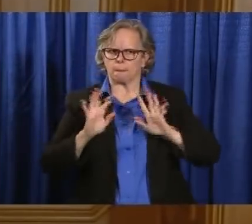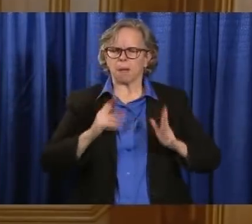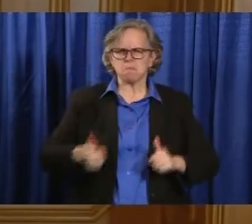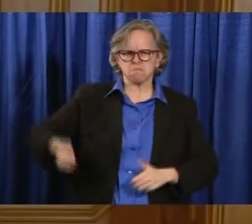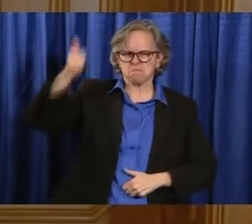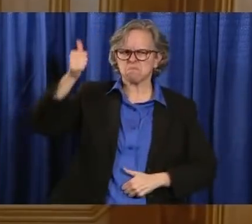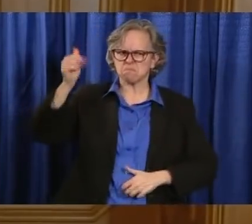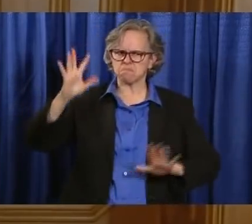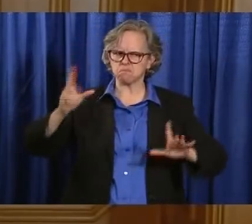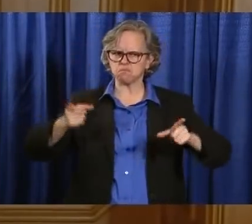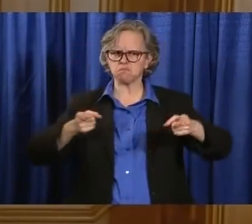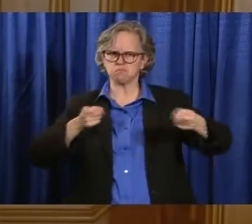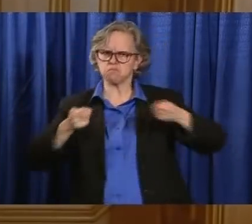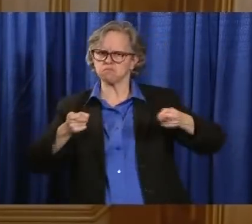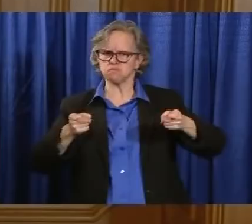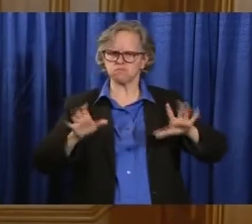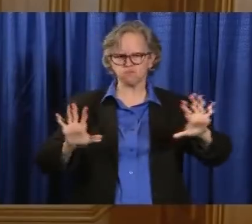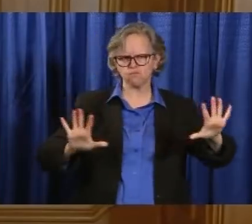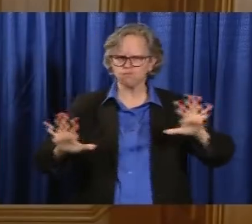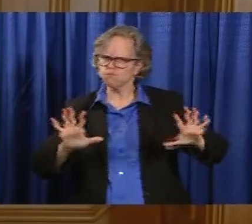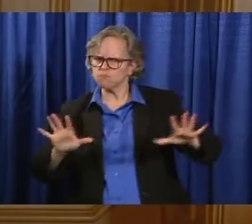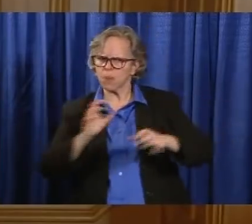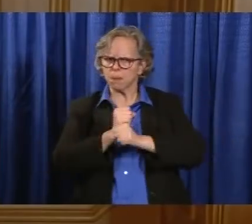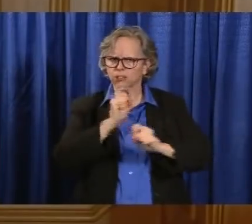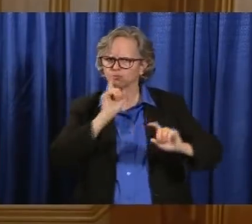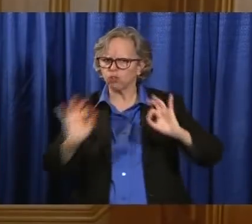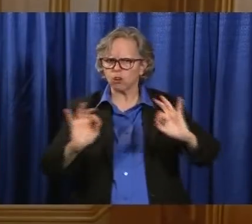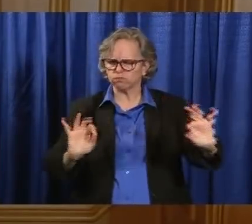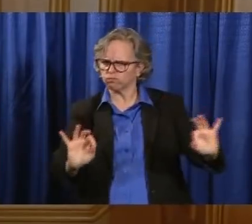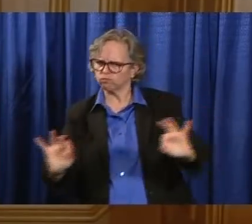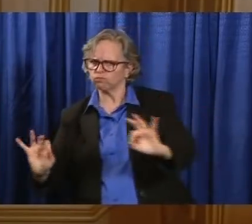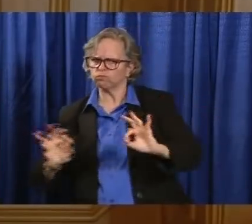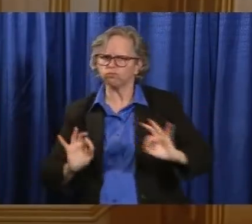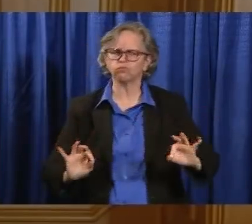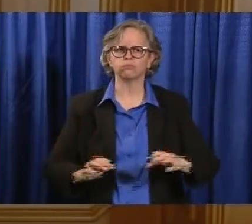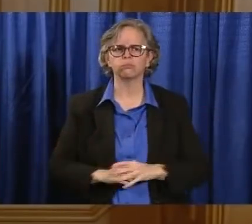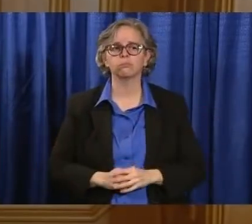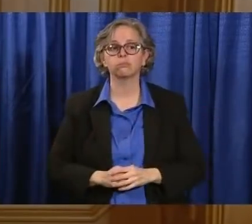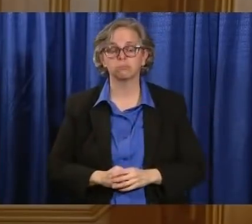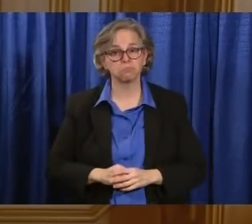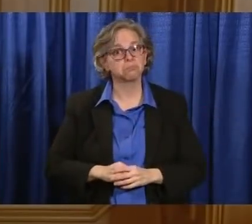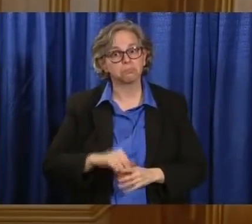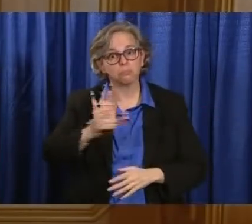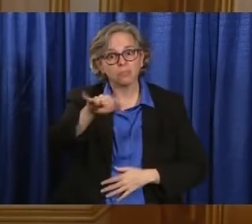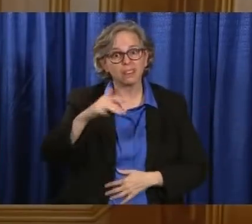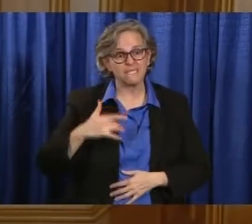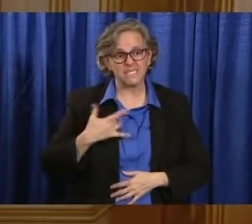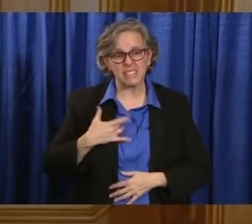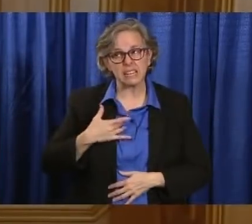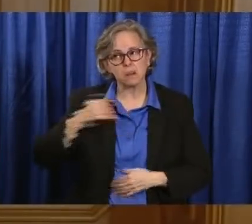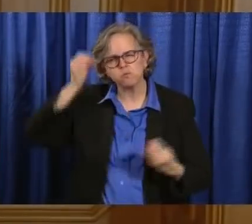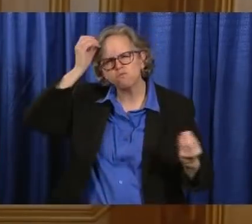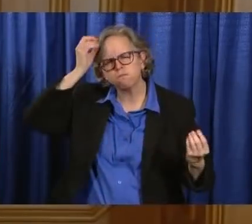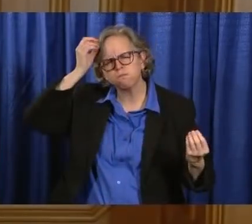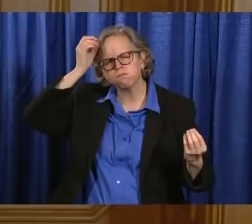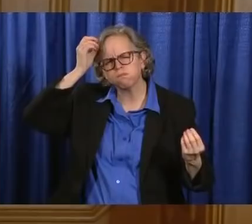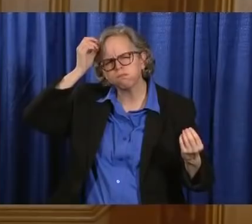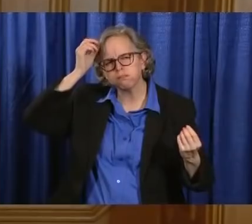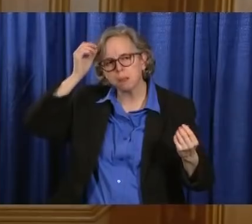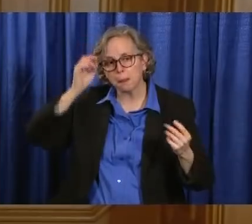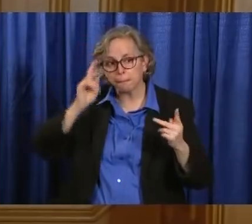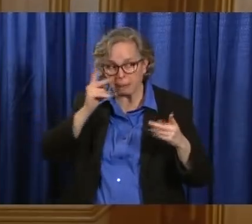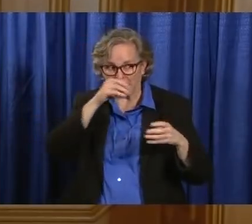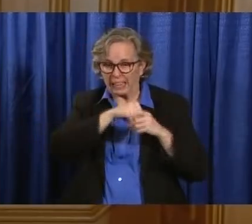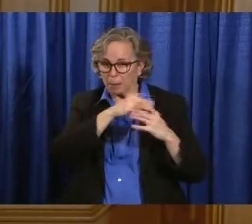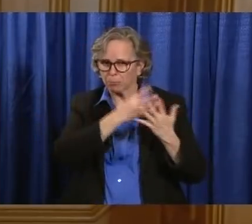But I felt it was important that we take a look at our prison population. The director tells me